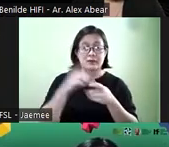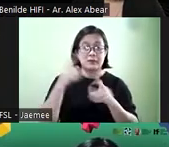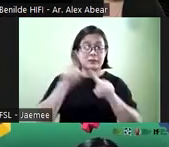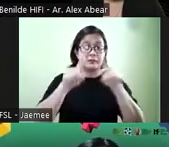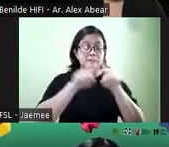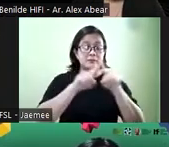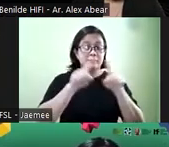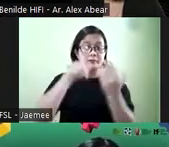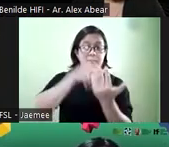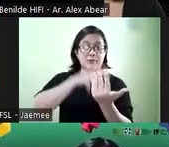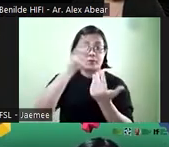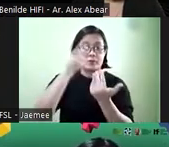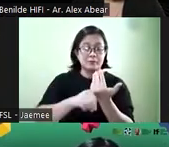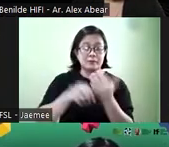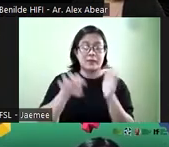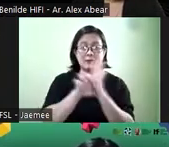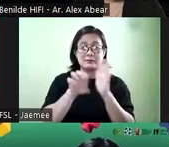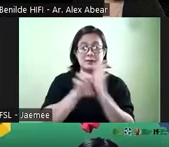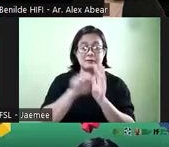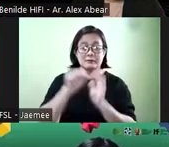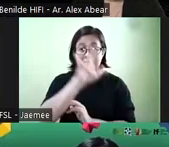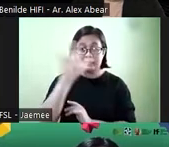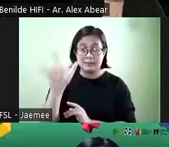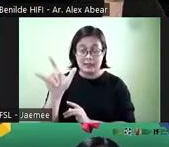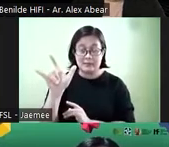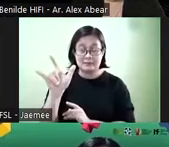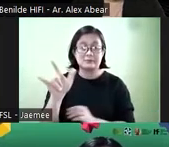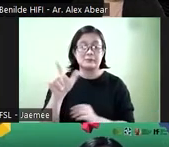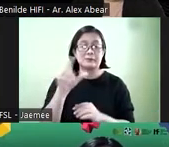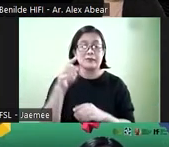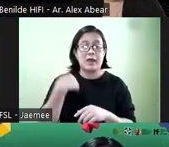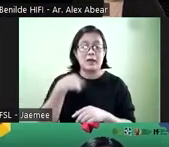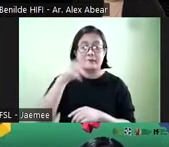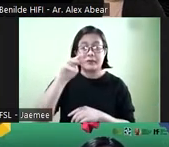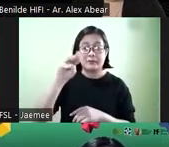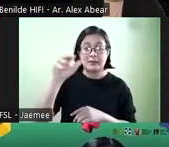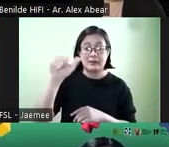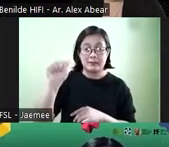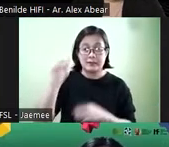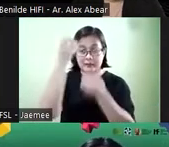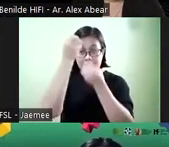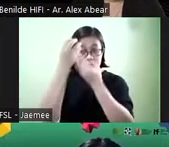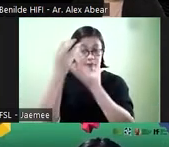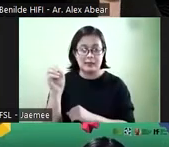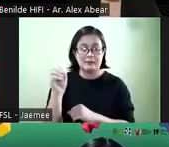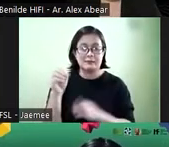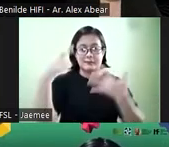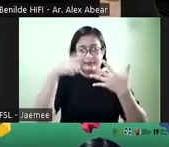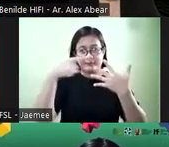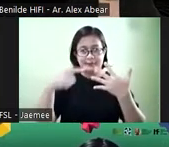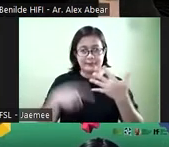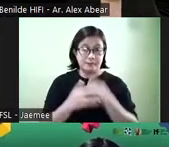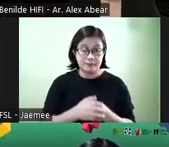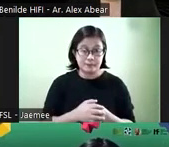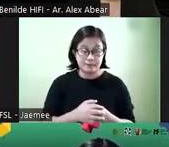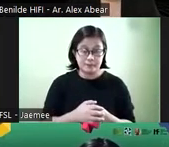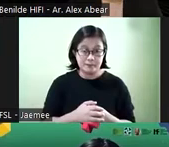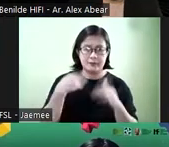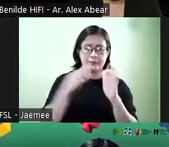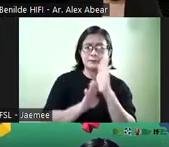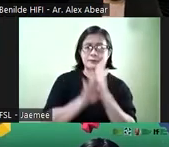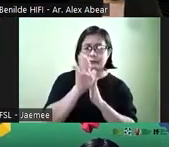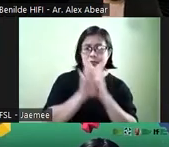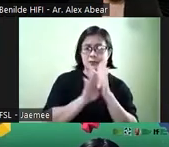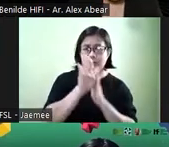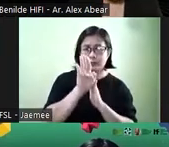Benilde like School of Deaf and Applied Studies, Multimedia Arts Information systems. The app is still being